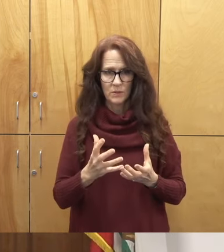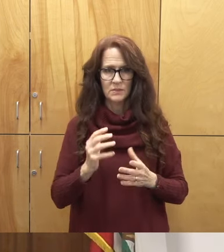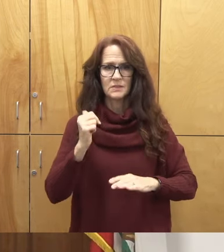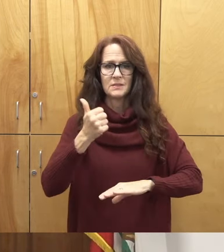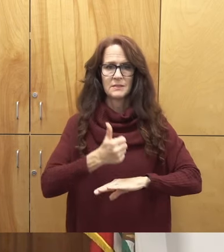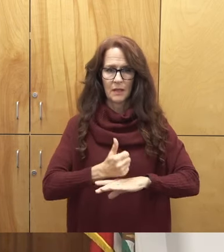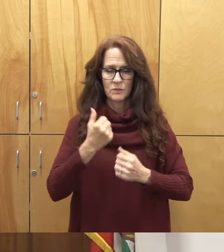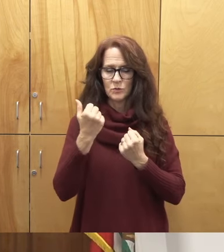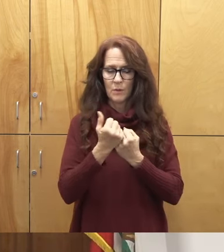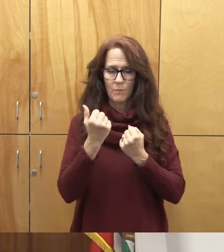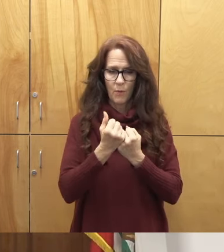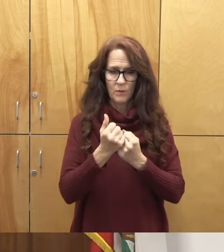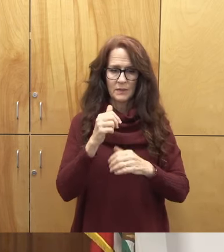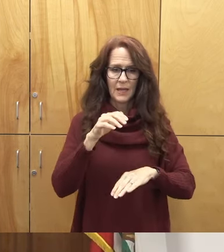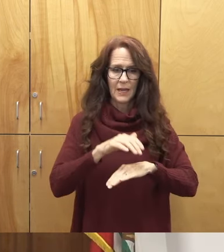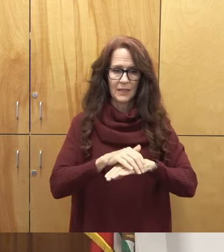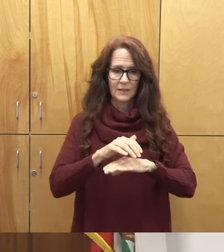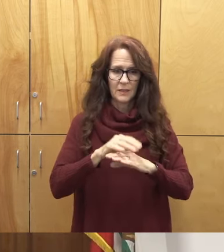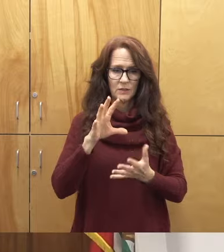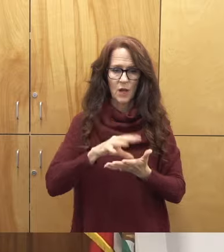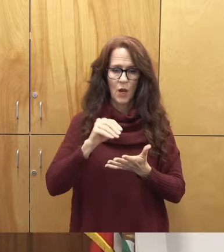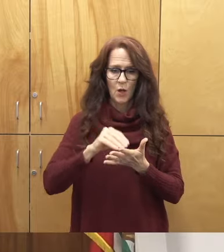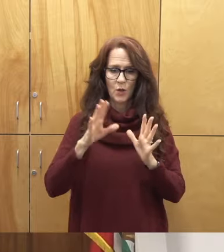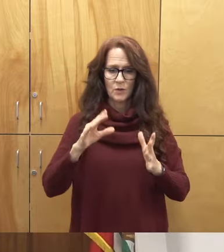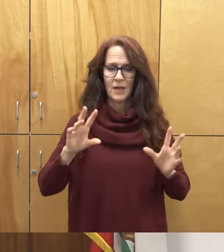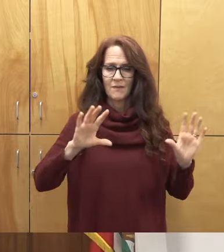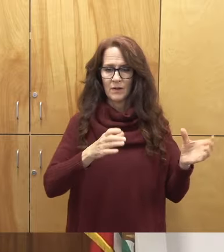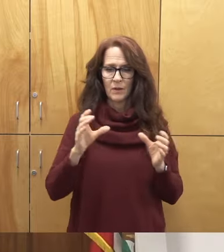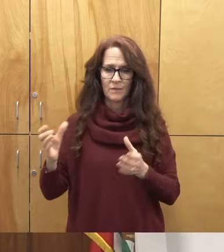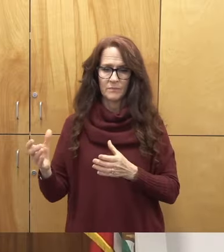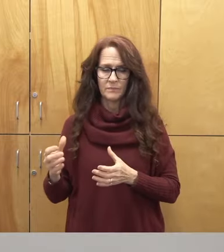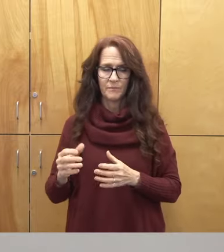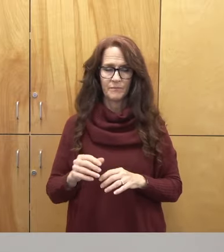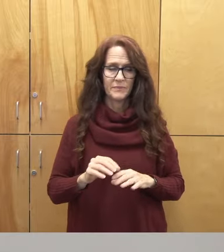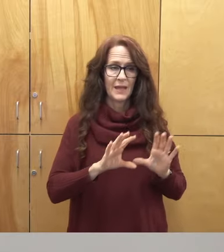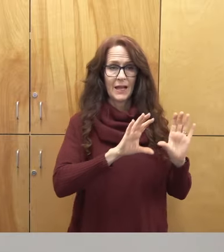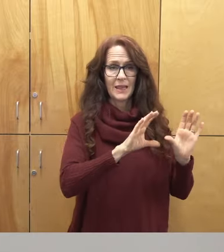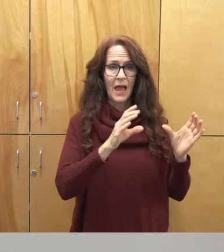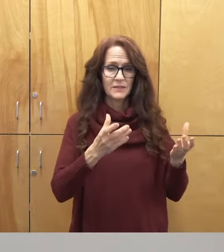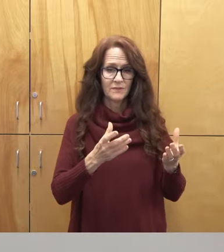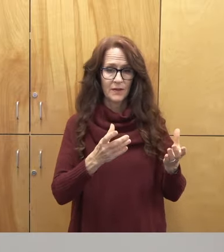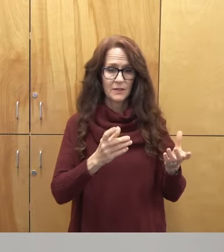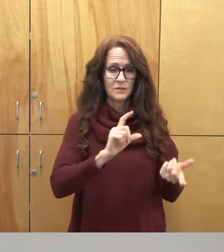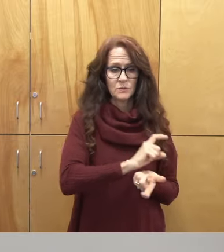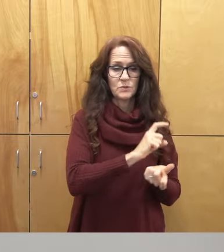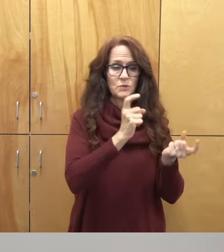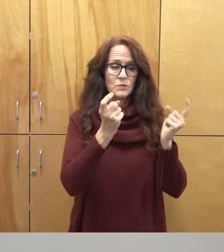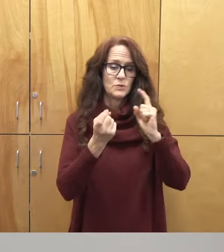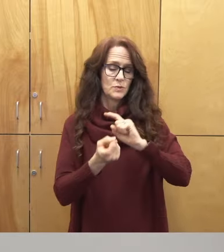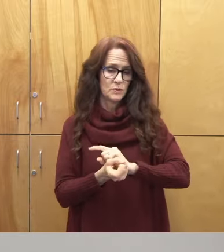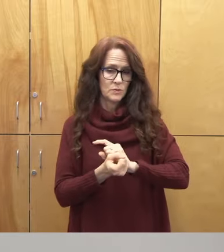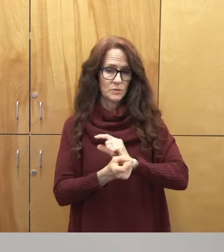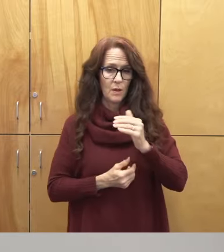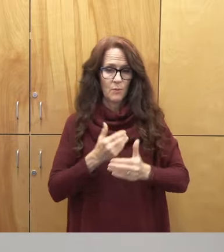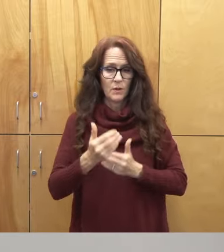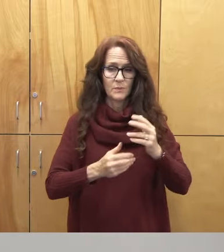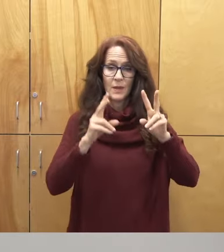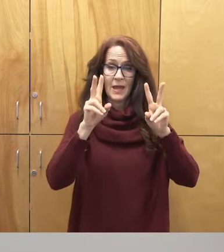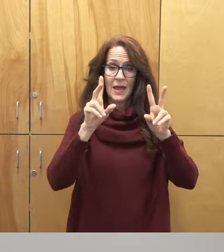designed to support our English learners who have not reclassified. Okay. And reclassification is the process by which, according to